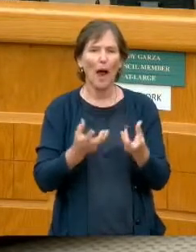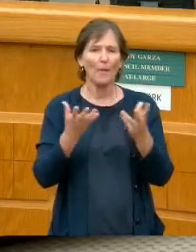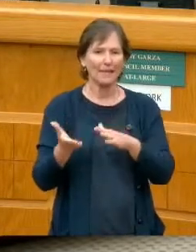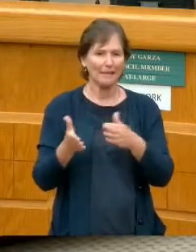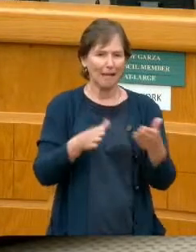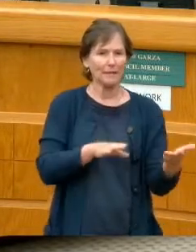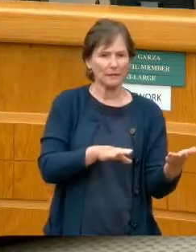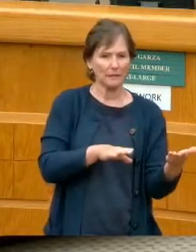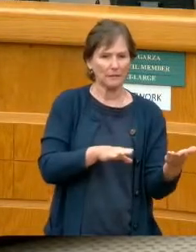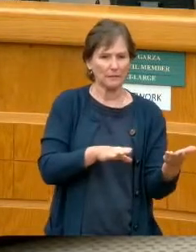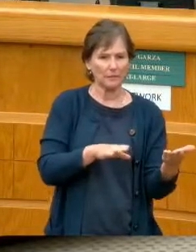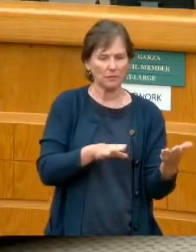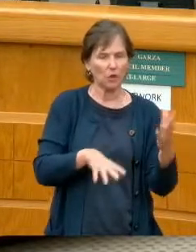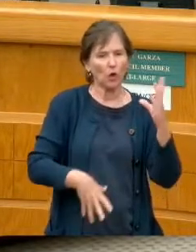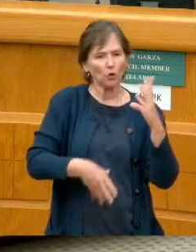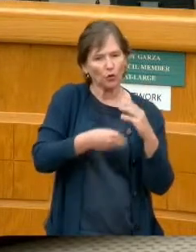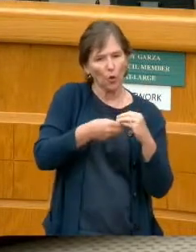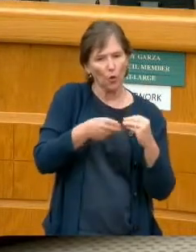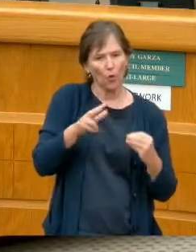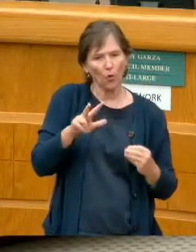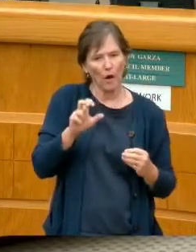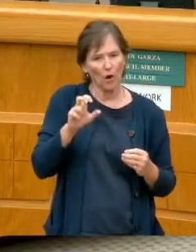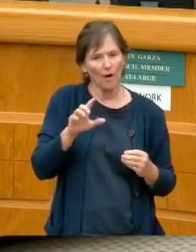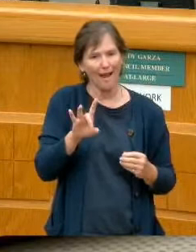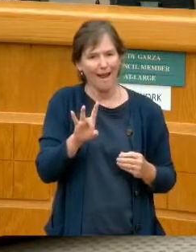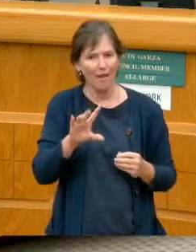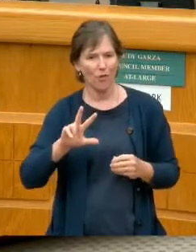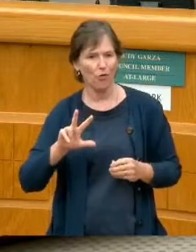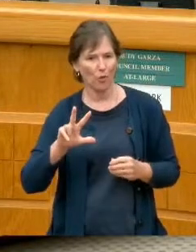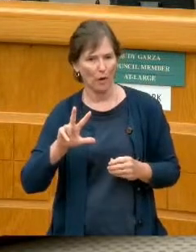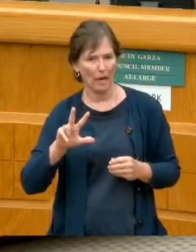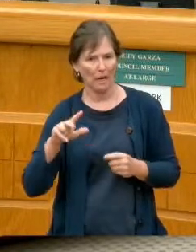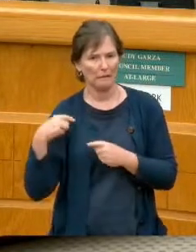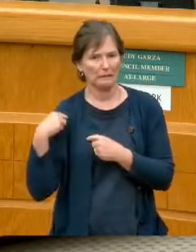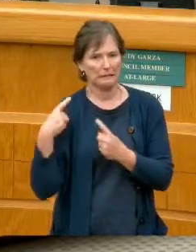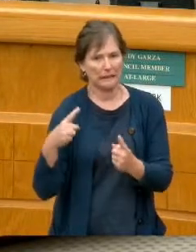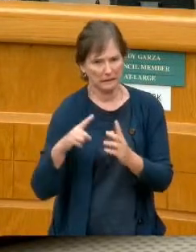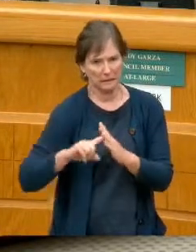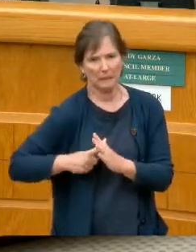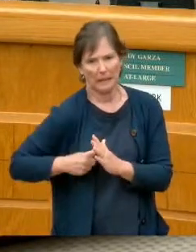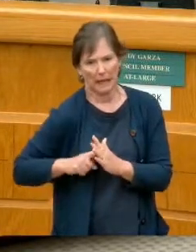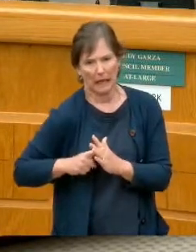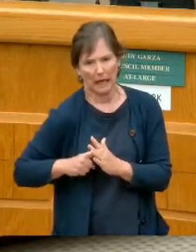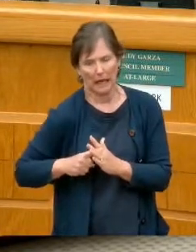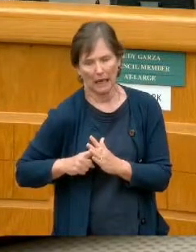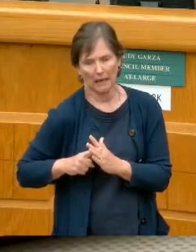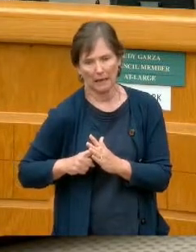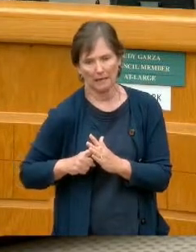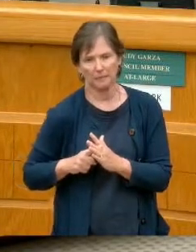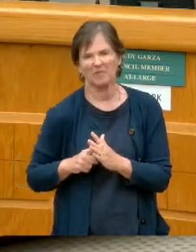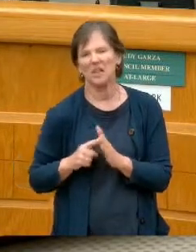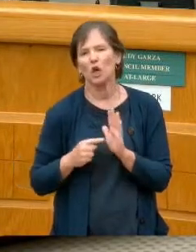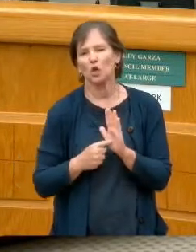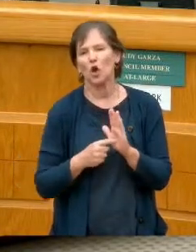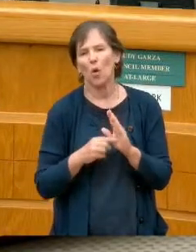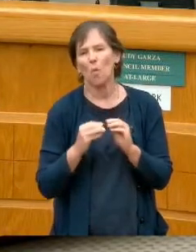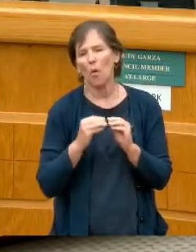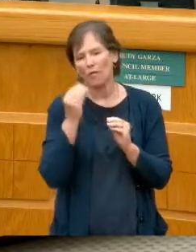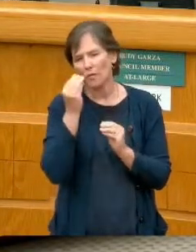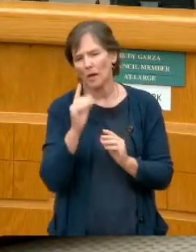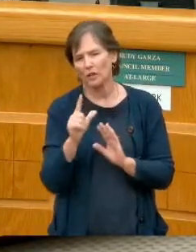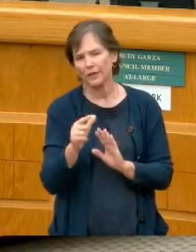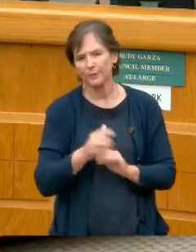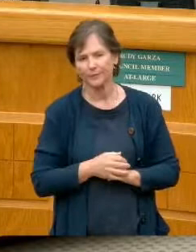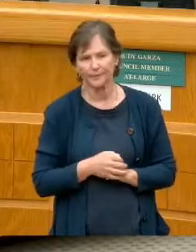383 deaths since we've been tracking this, and we'll show you a chart on that towards the end of the presentation.